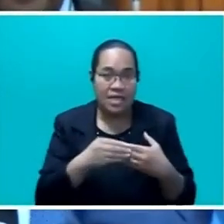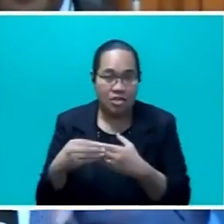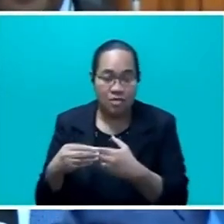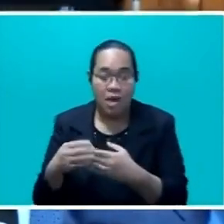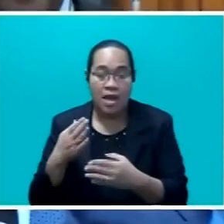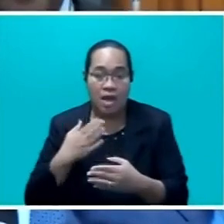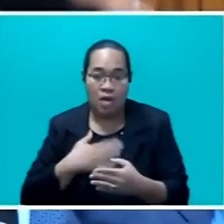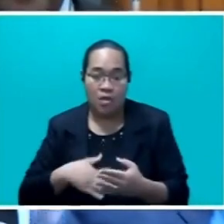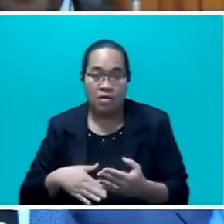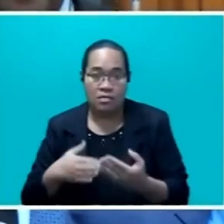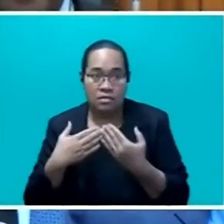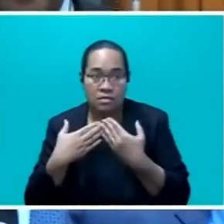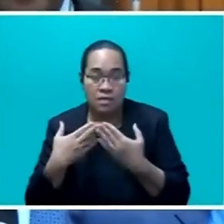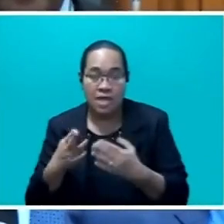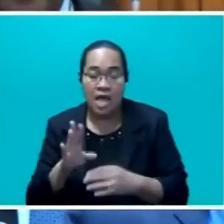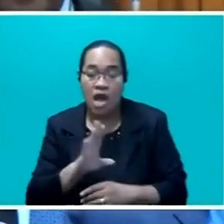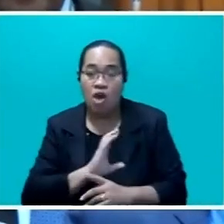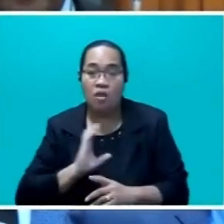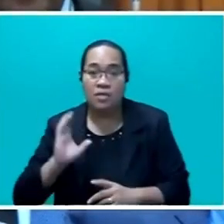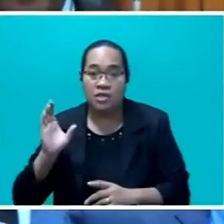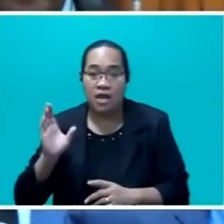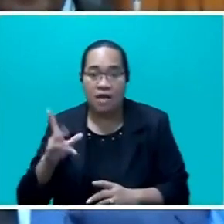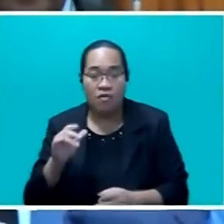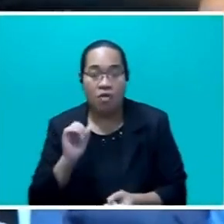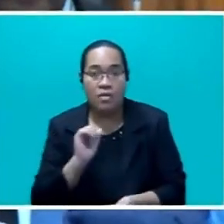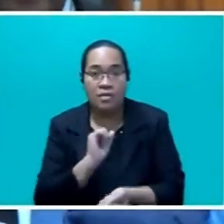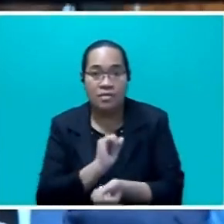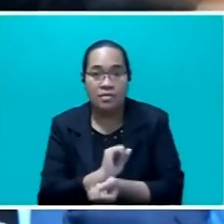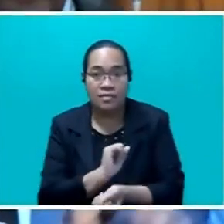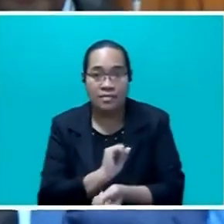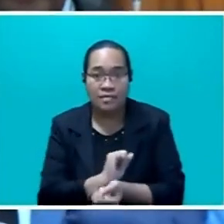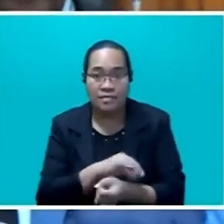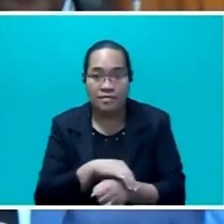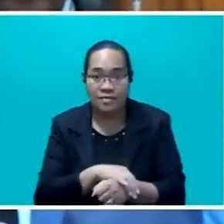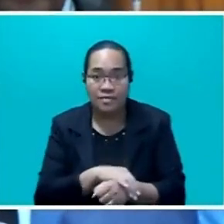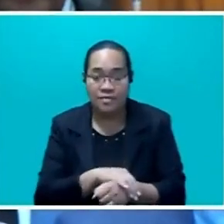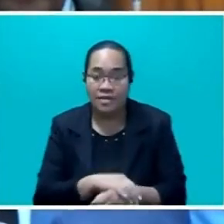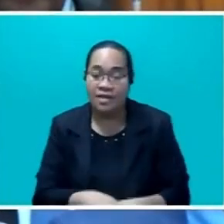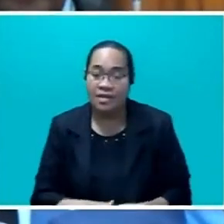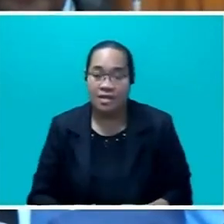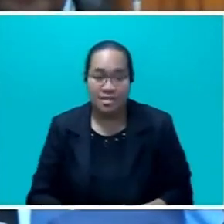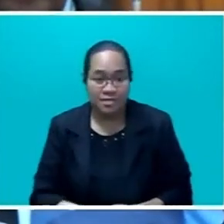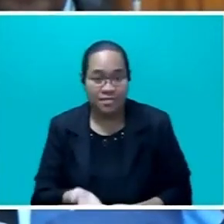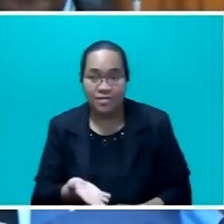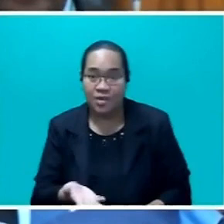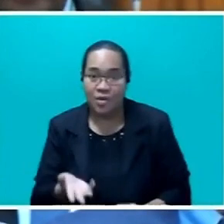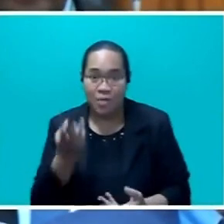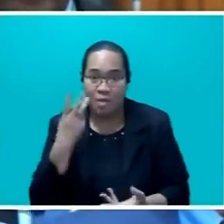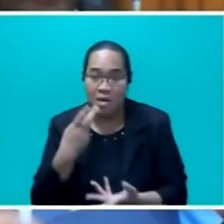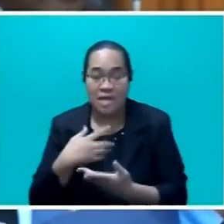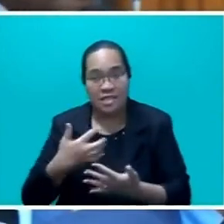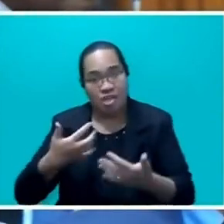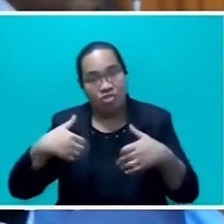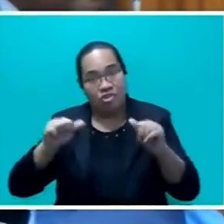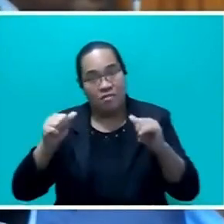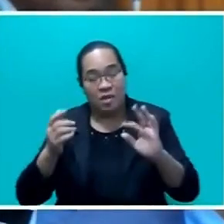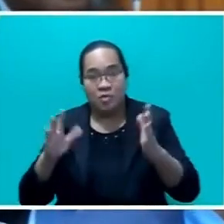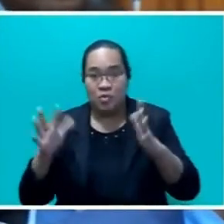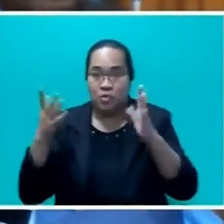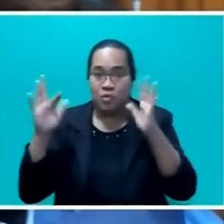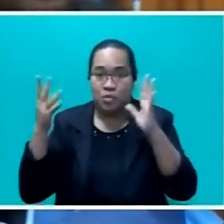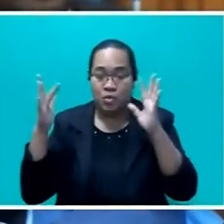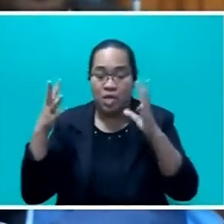acknowledge the Commissioner for Fiji Correction Services, Madam Salwate Panapasa. That is an achievement. In a